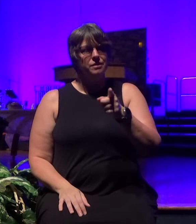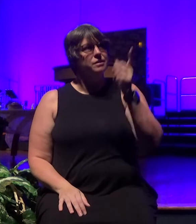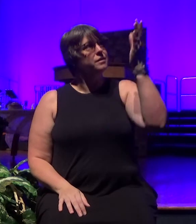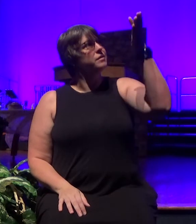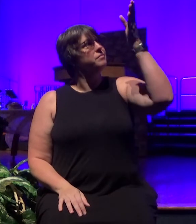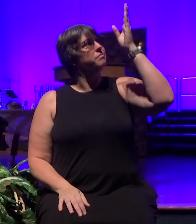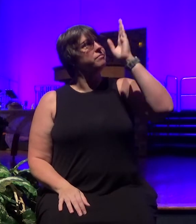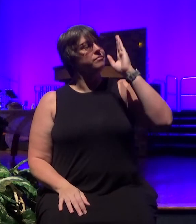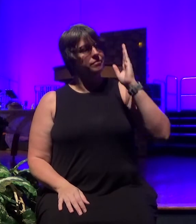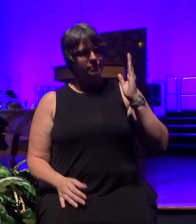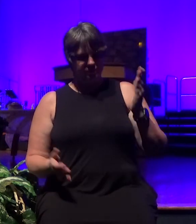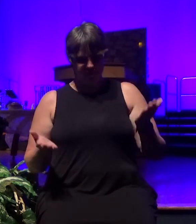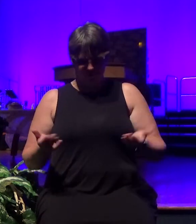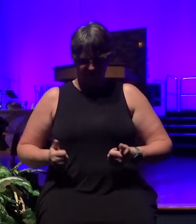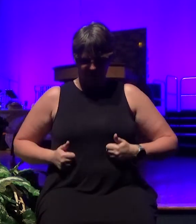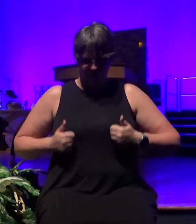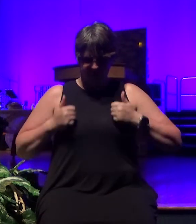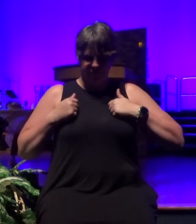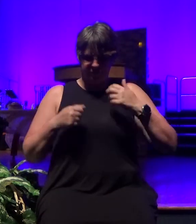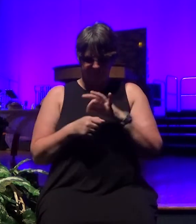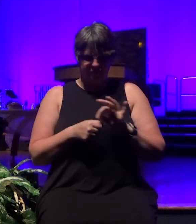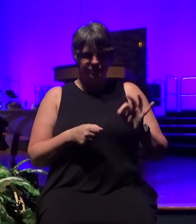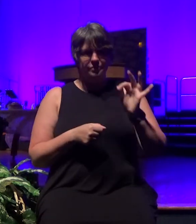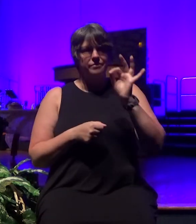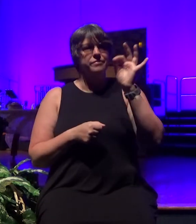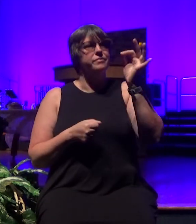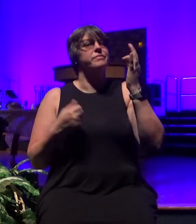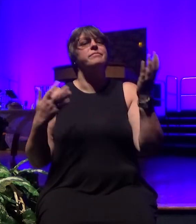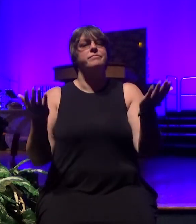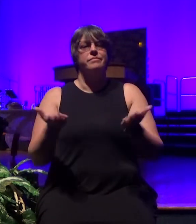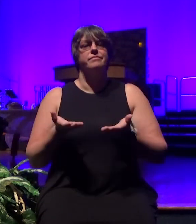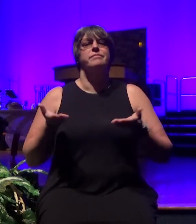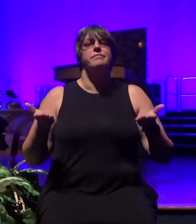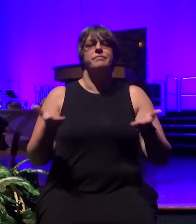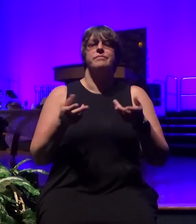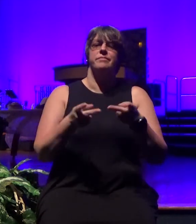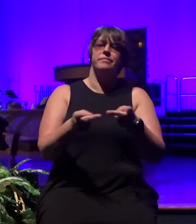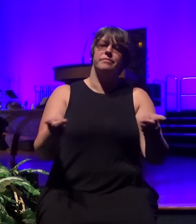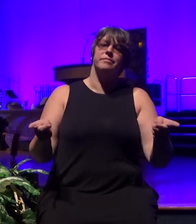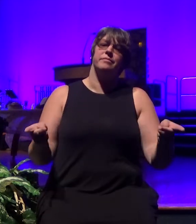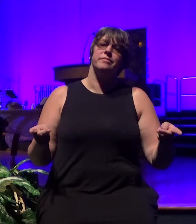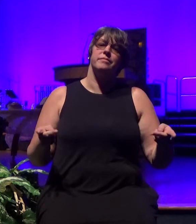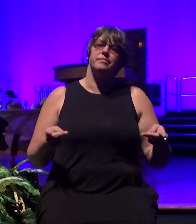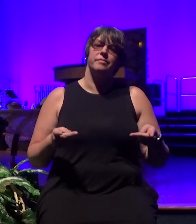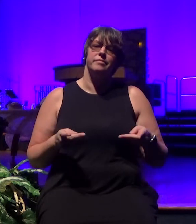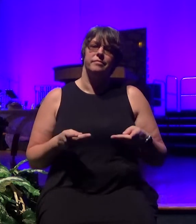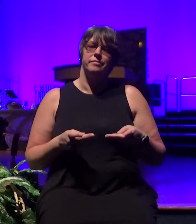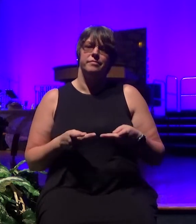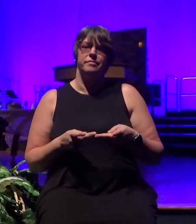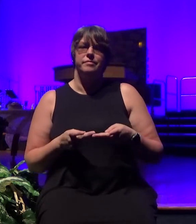Surely the presence of God is in this place.